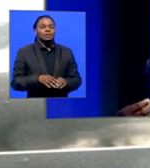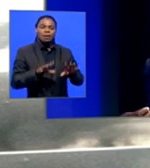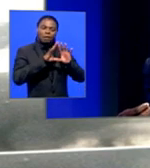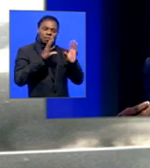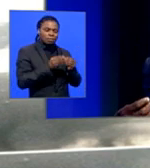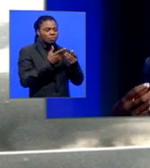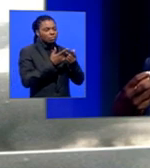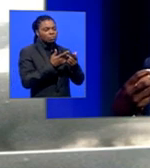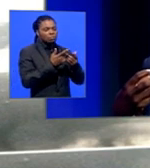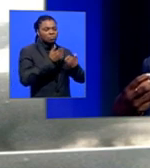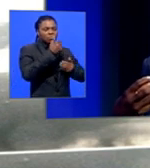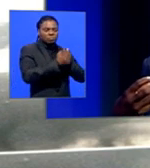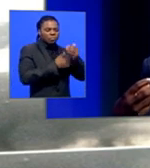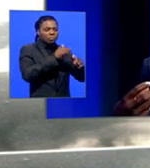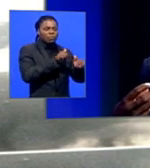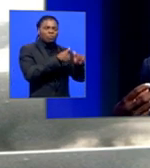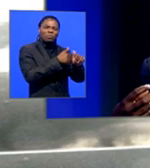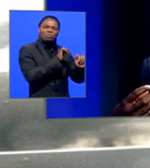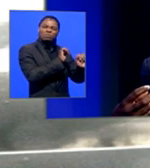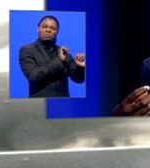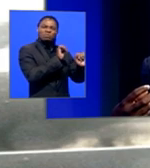to Madiba and